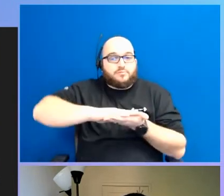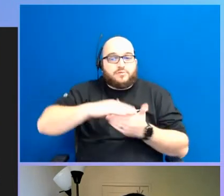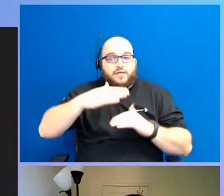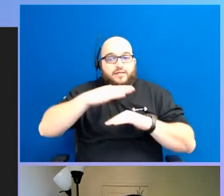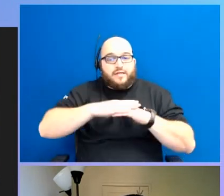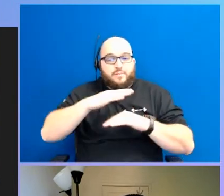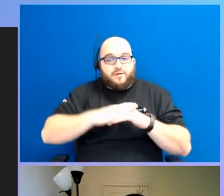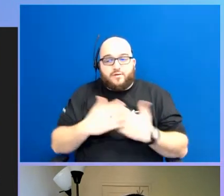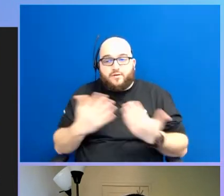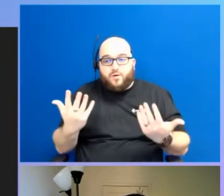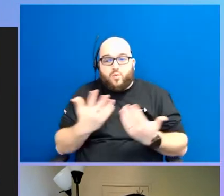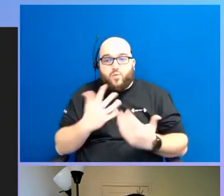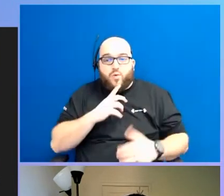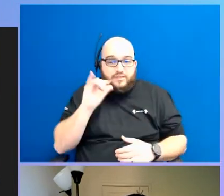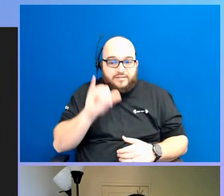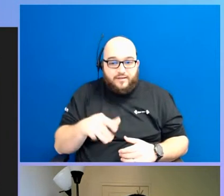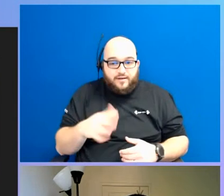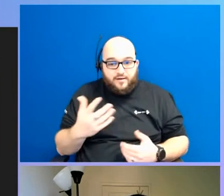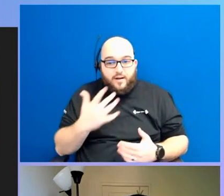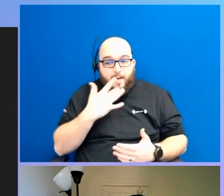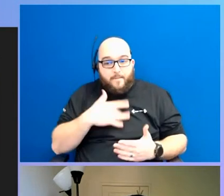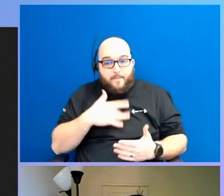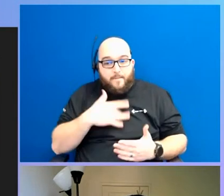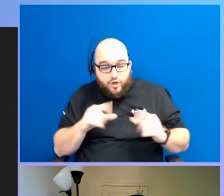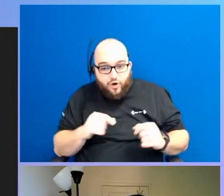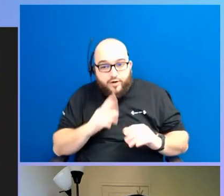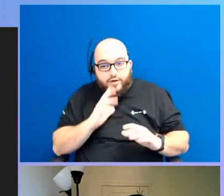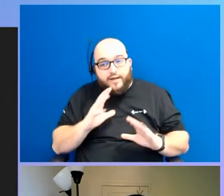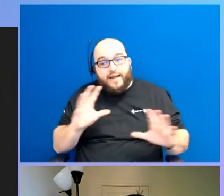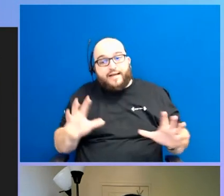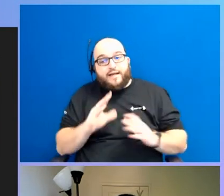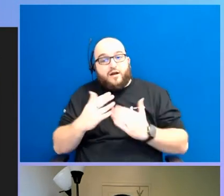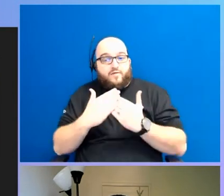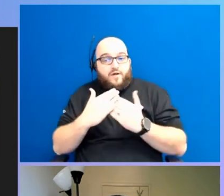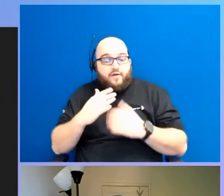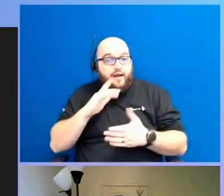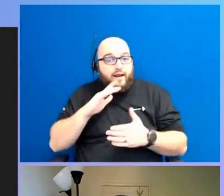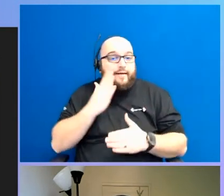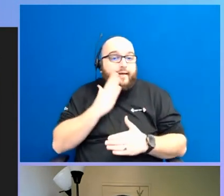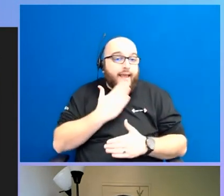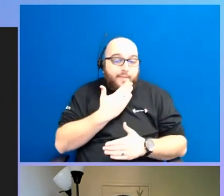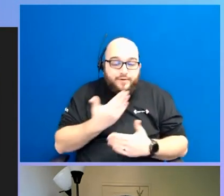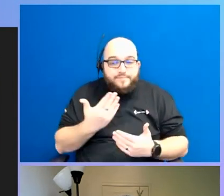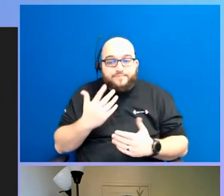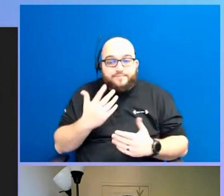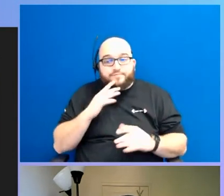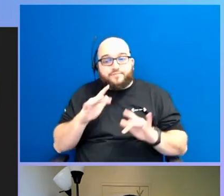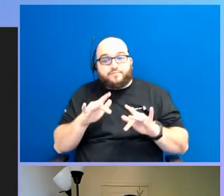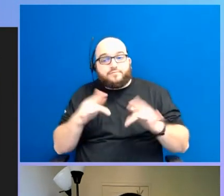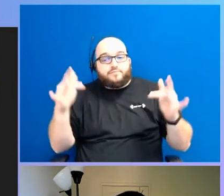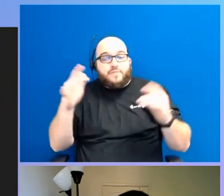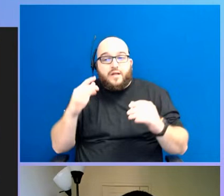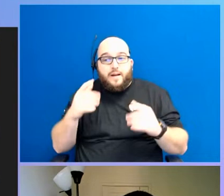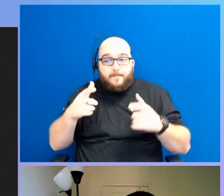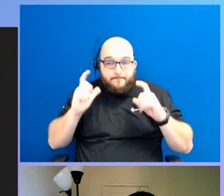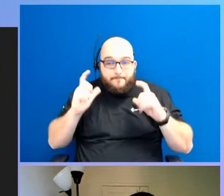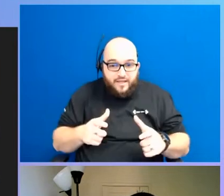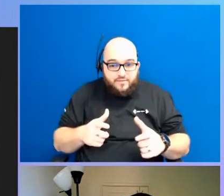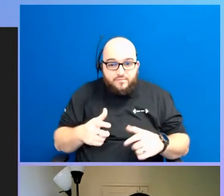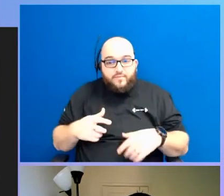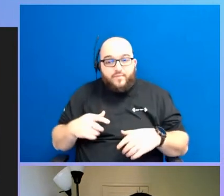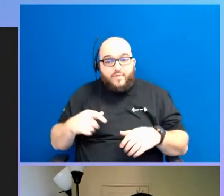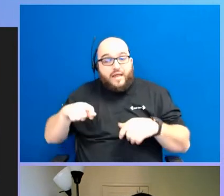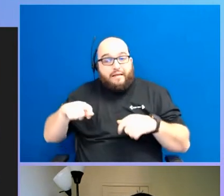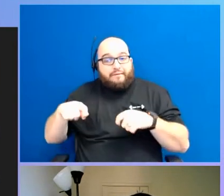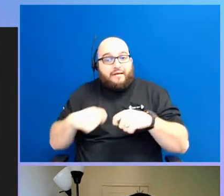Is that a birthday card? Is it a decorative napkin? Is it a glittery plate? A knitted pot holder,